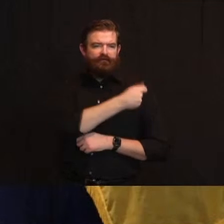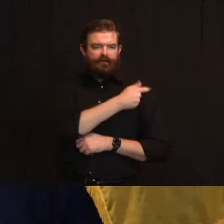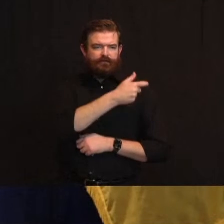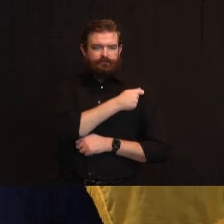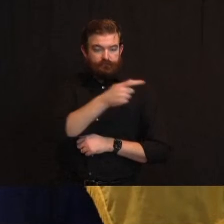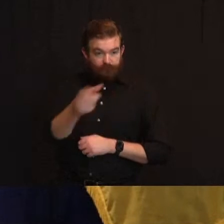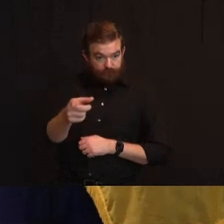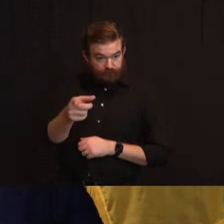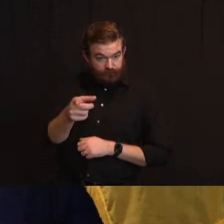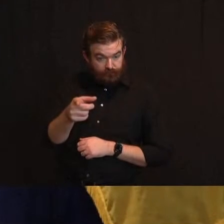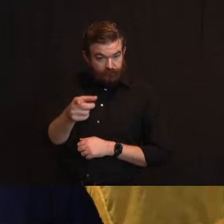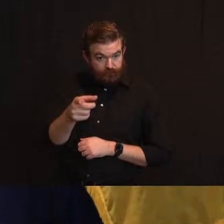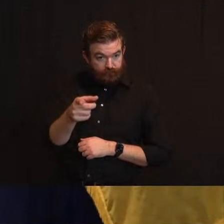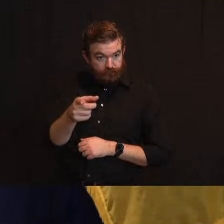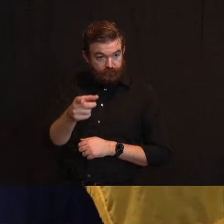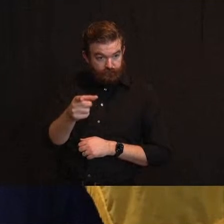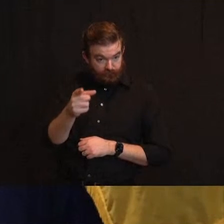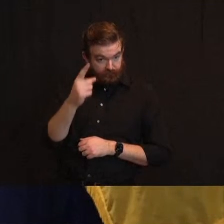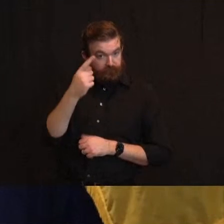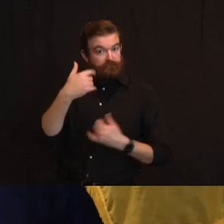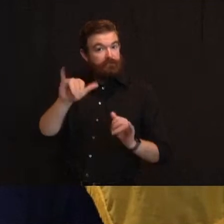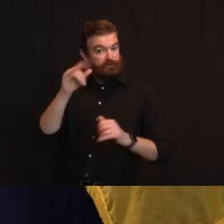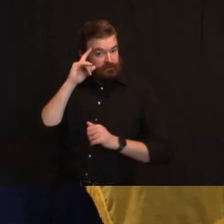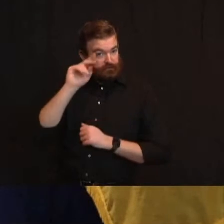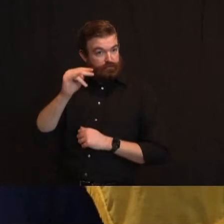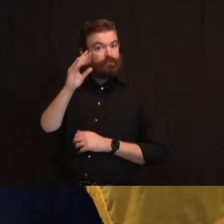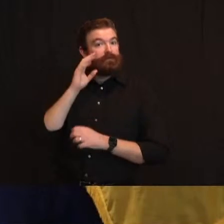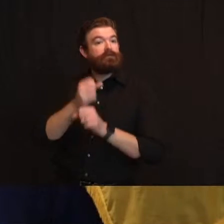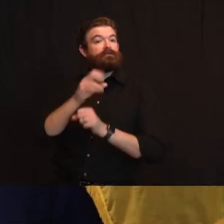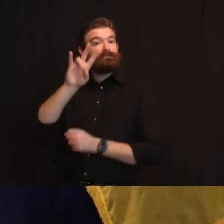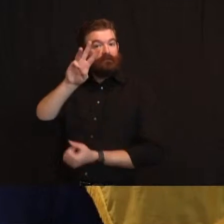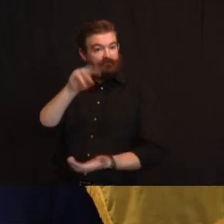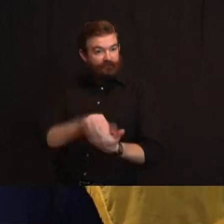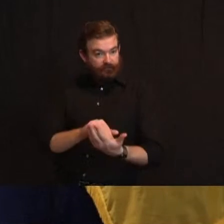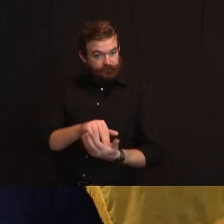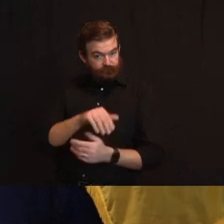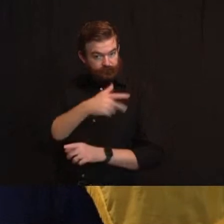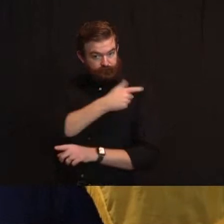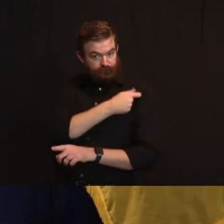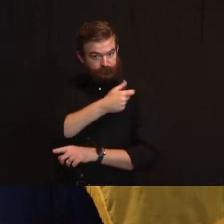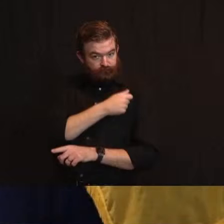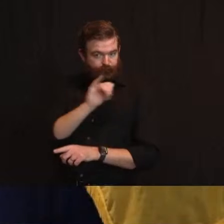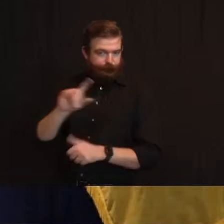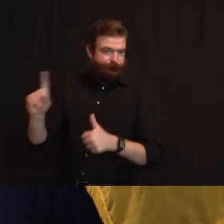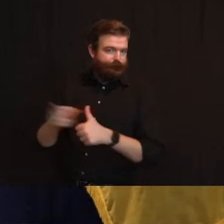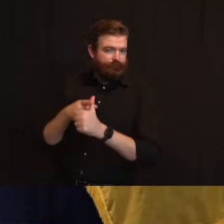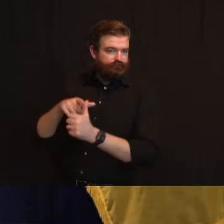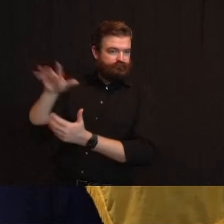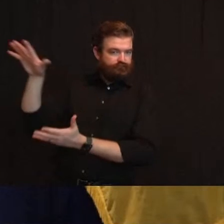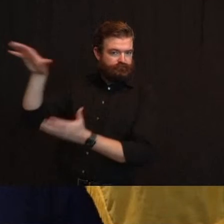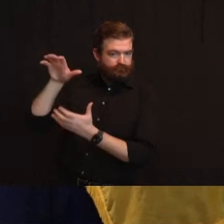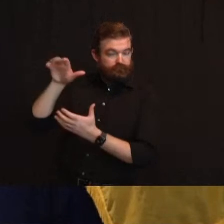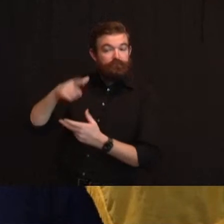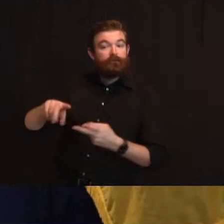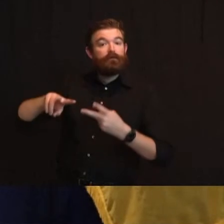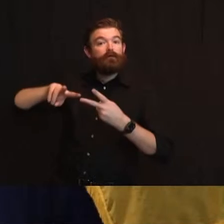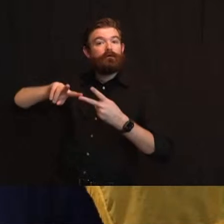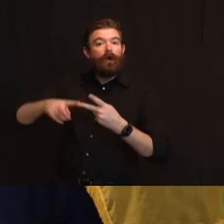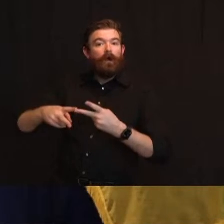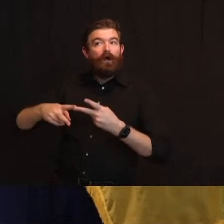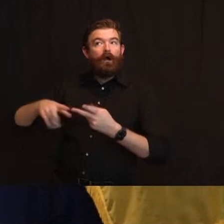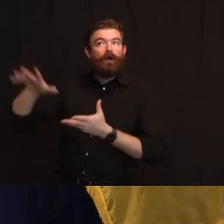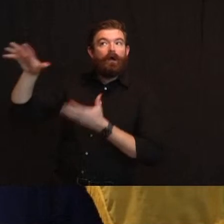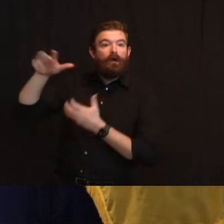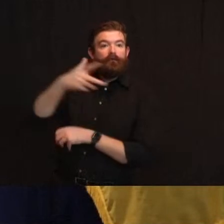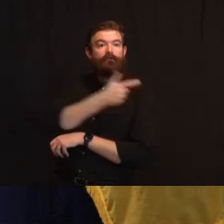of the vaccine in the first shipment? And when do you expect the second dose of those 76,000 vaccines to arrive? And regarding the 6 pre-positioned